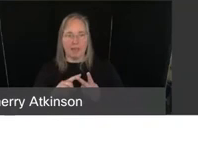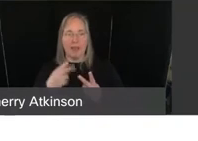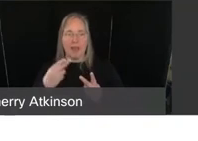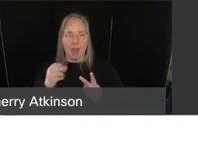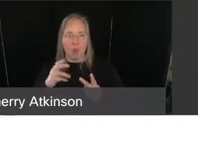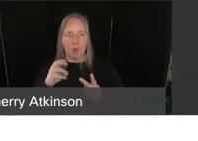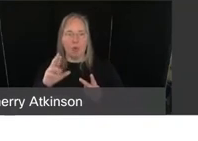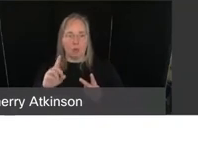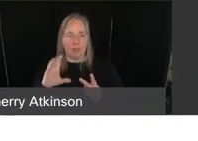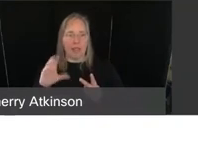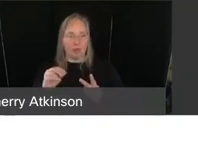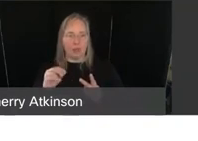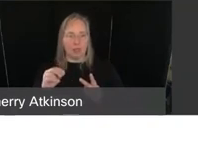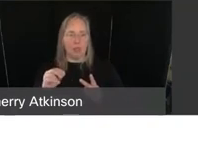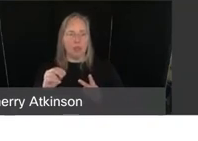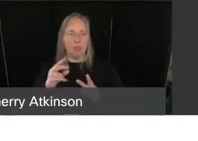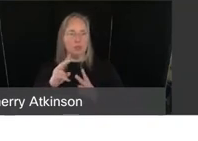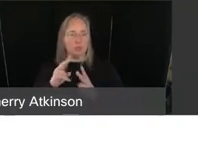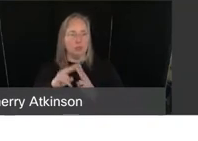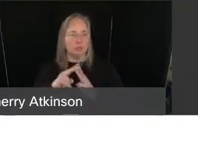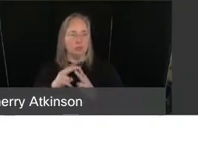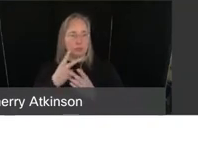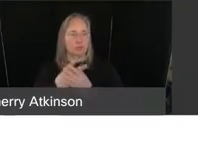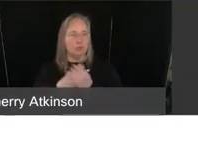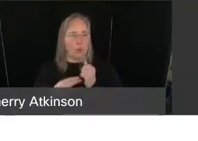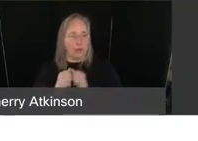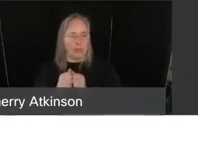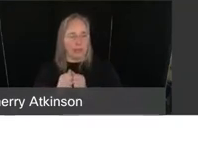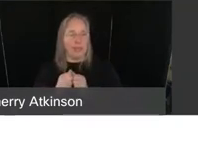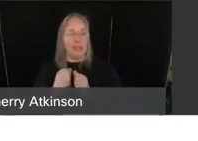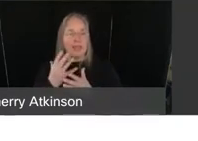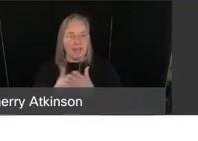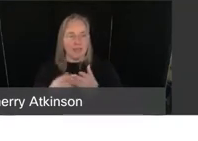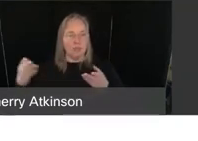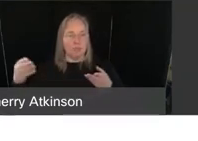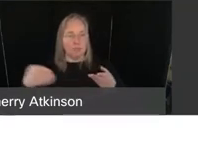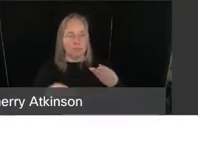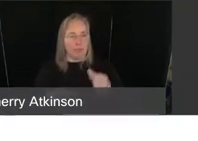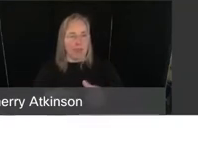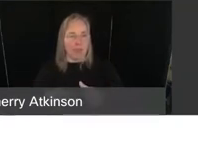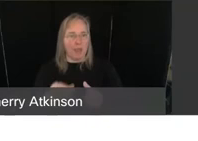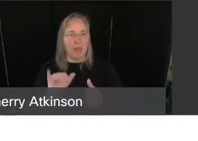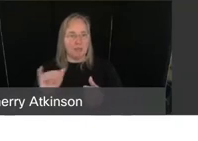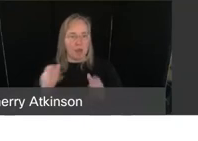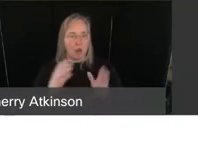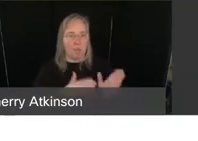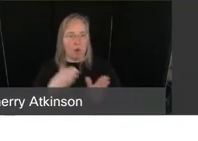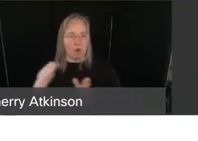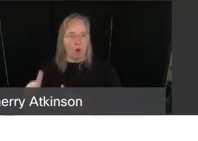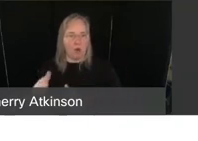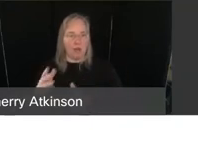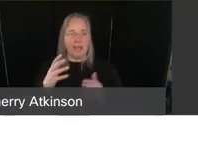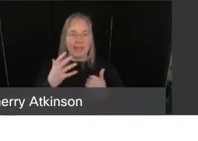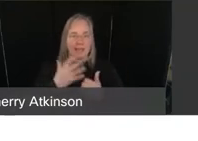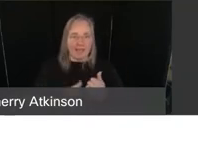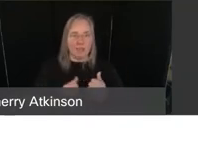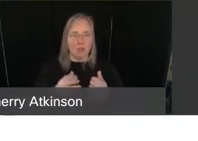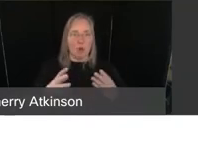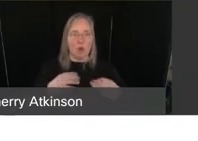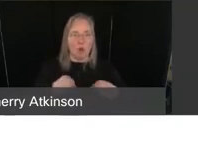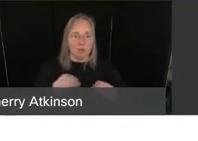jointly, each paying their respective portion, each owning their respective portion. The ownership would be